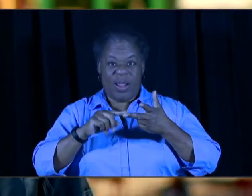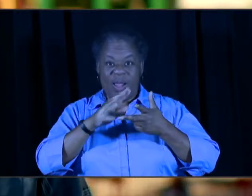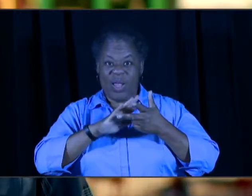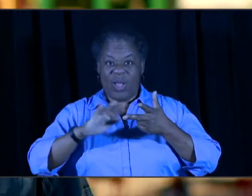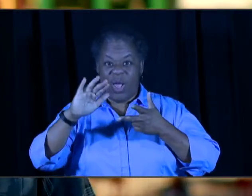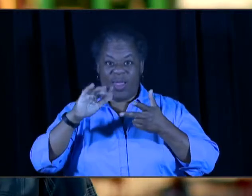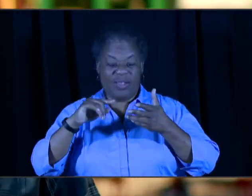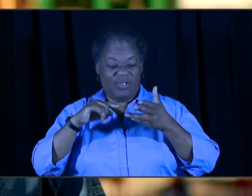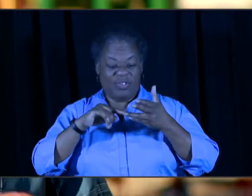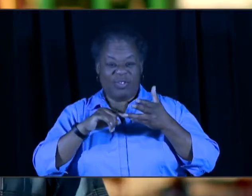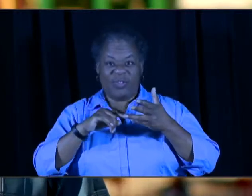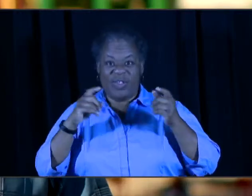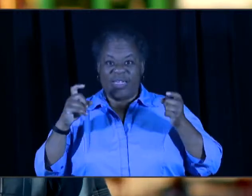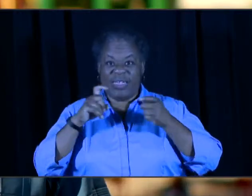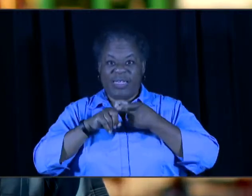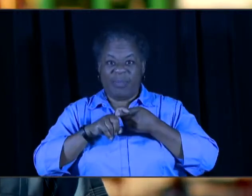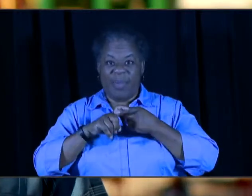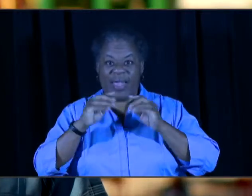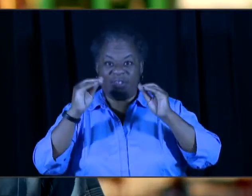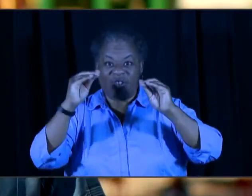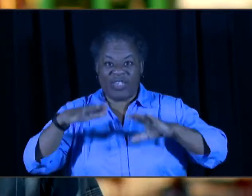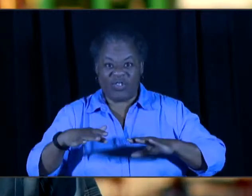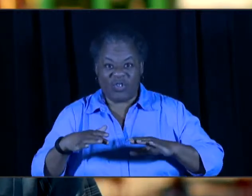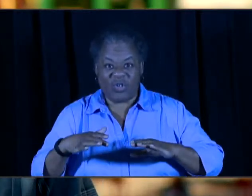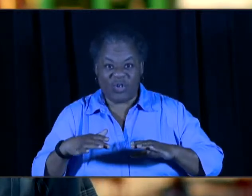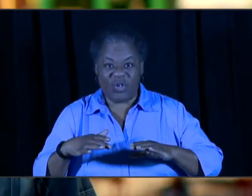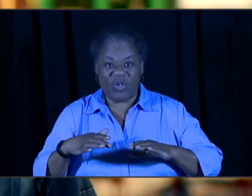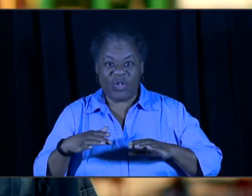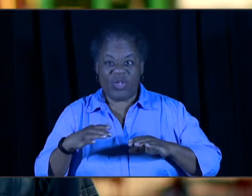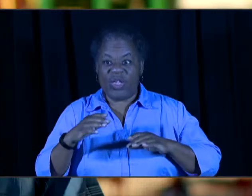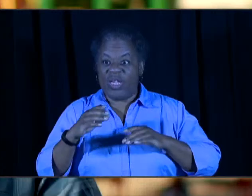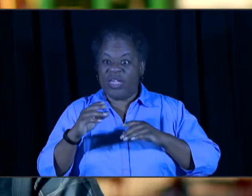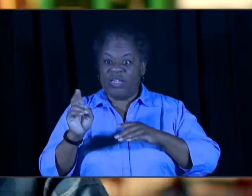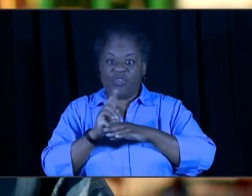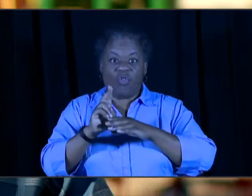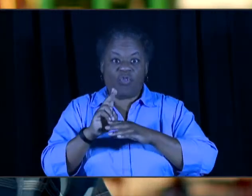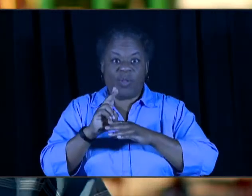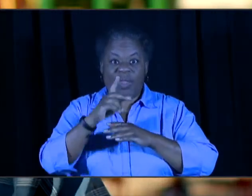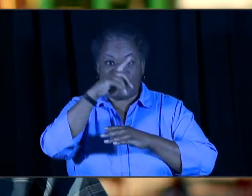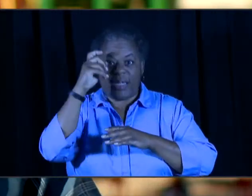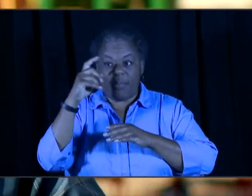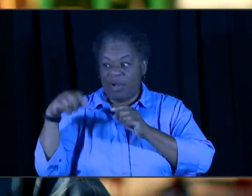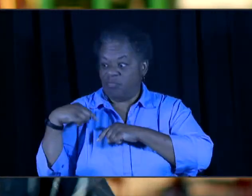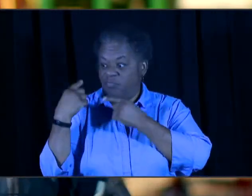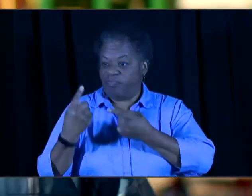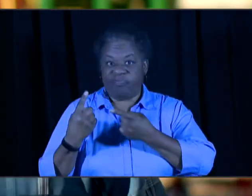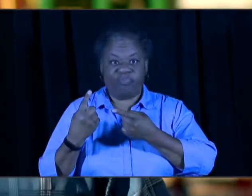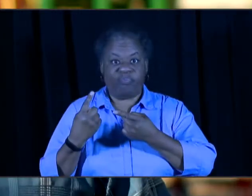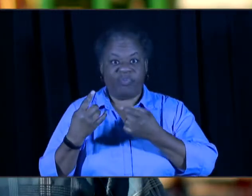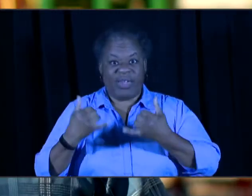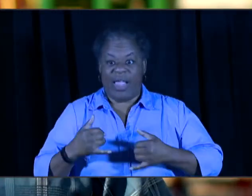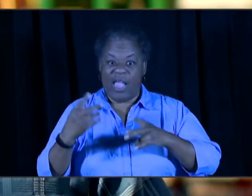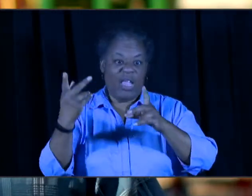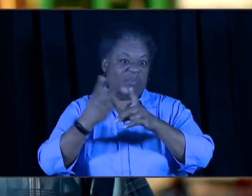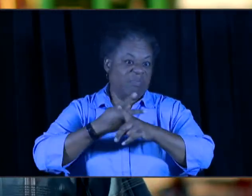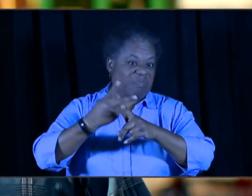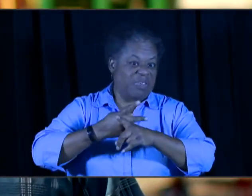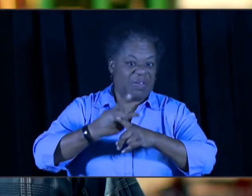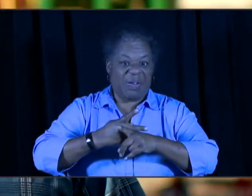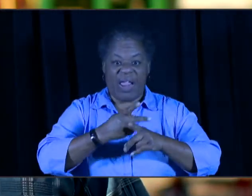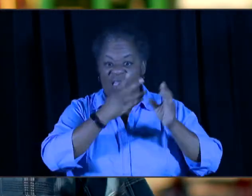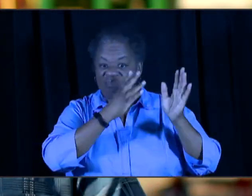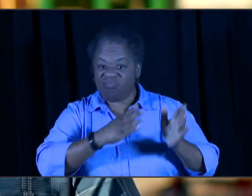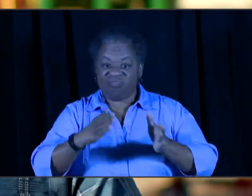Spanish teacher. Now, usually, by this time of the summer, we've already figured out all of the logistics for the